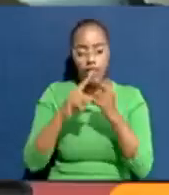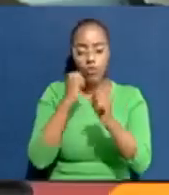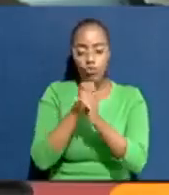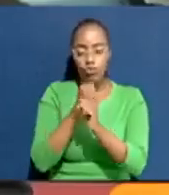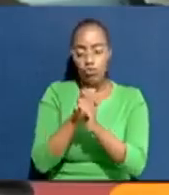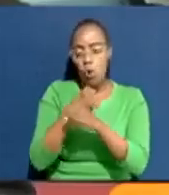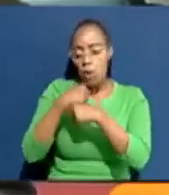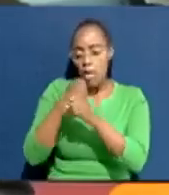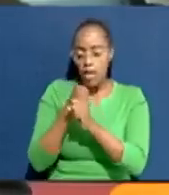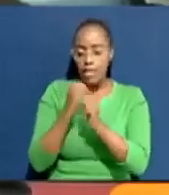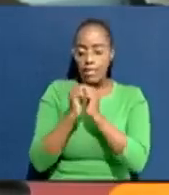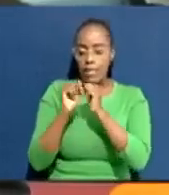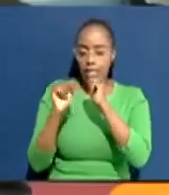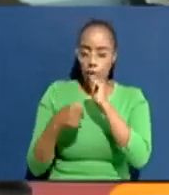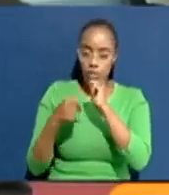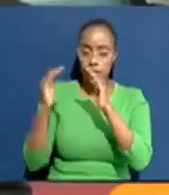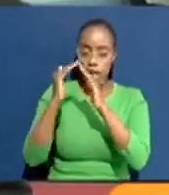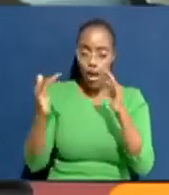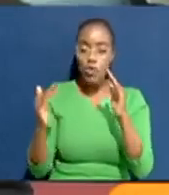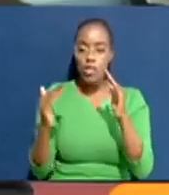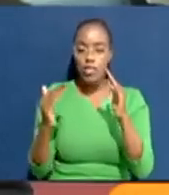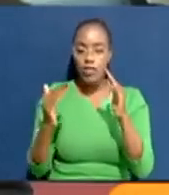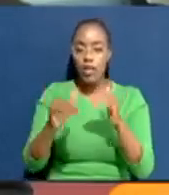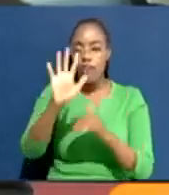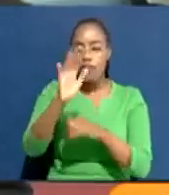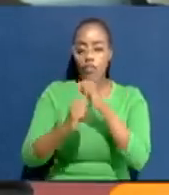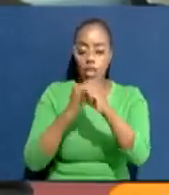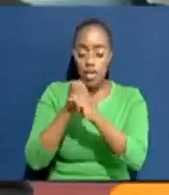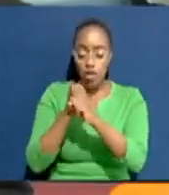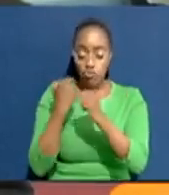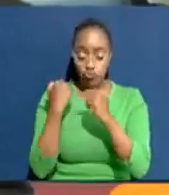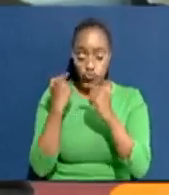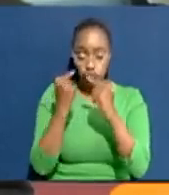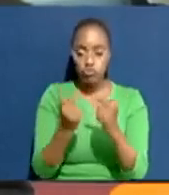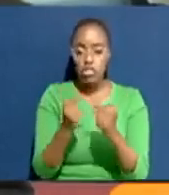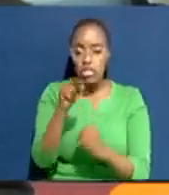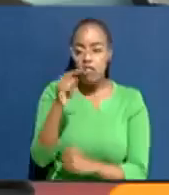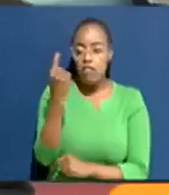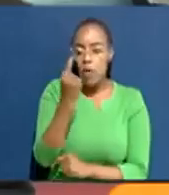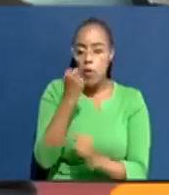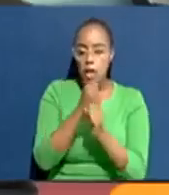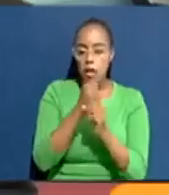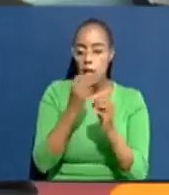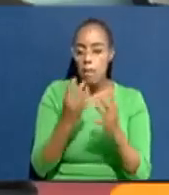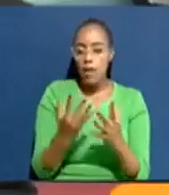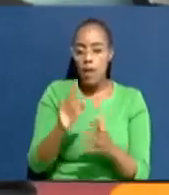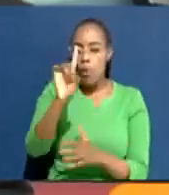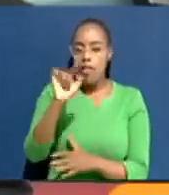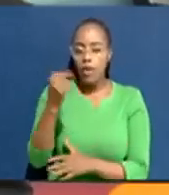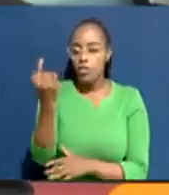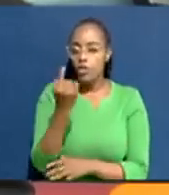10,000 police housing units in 5 years. Mm-hmm. And they're only able to do, in fact, 1,000.